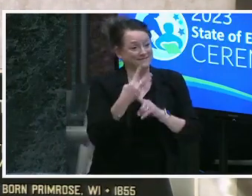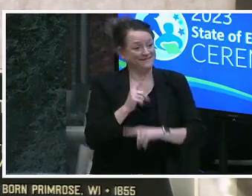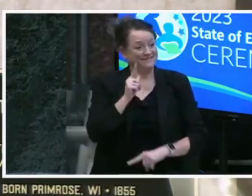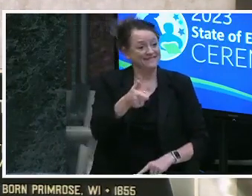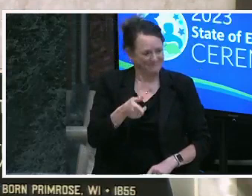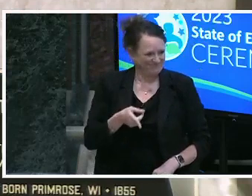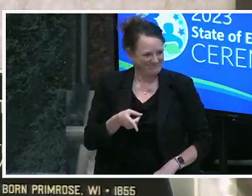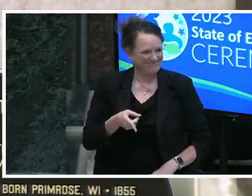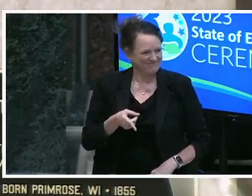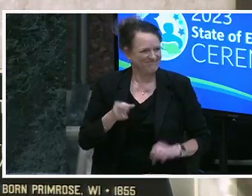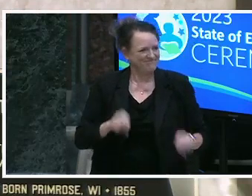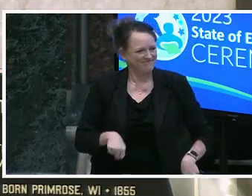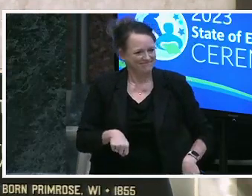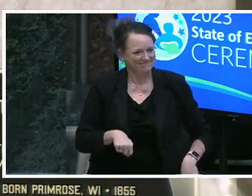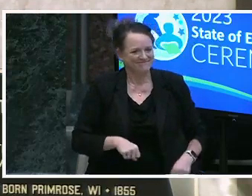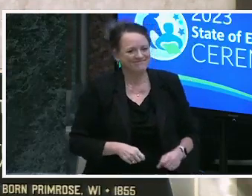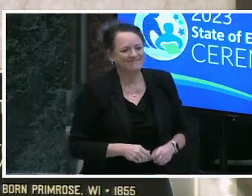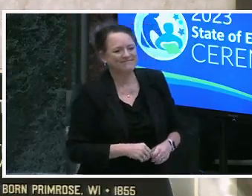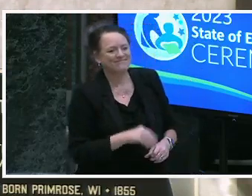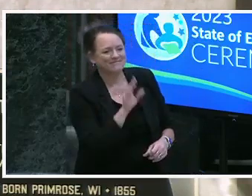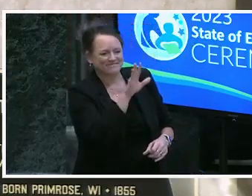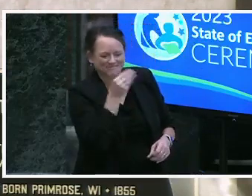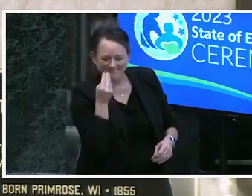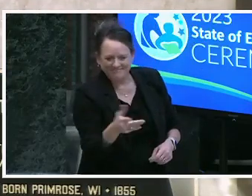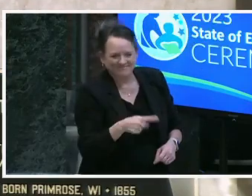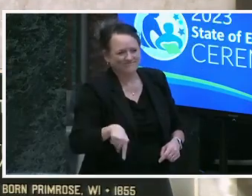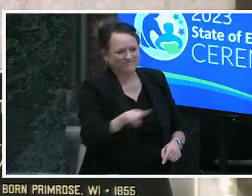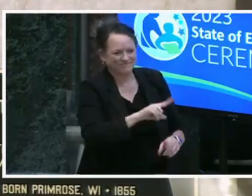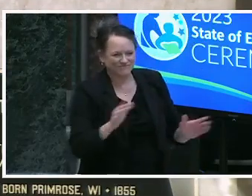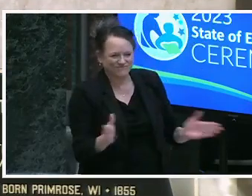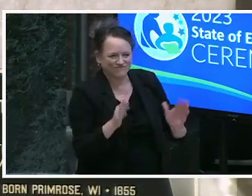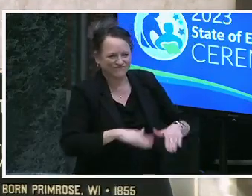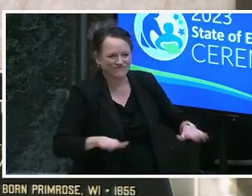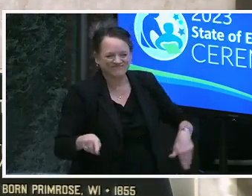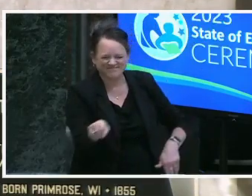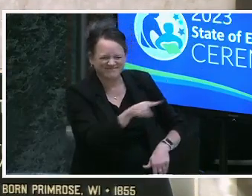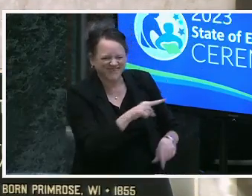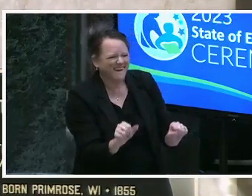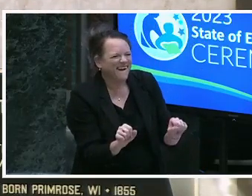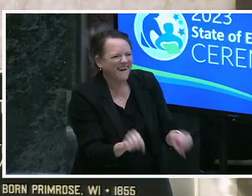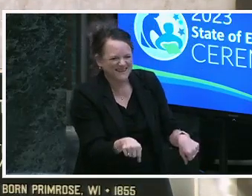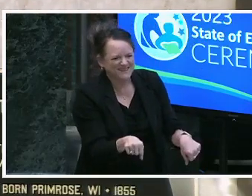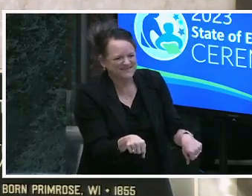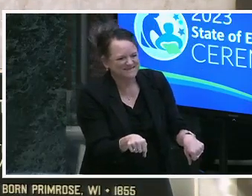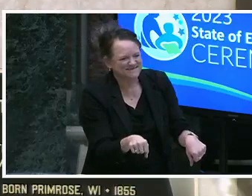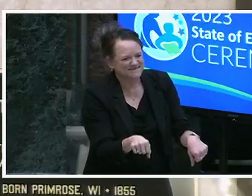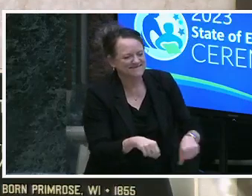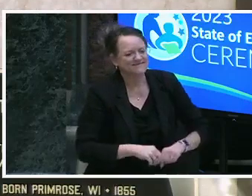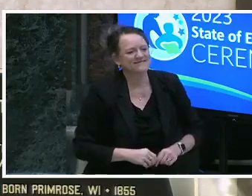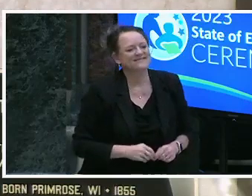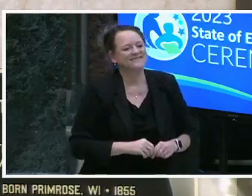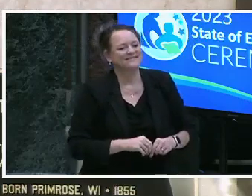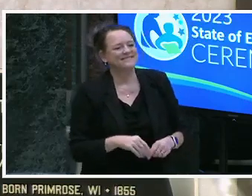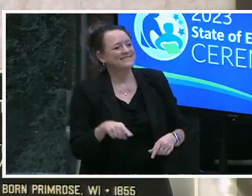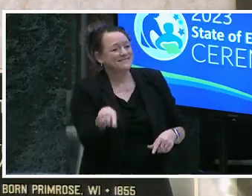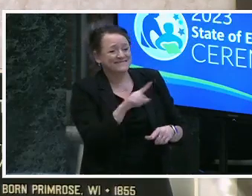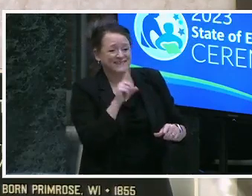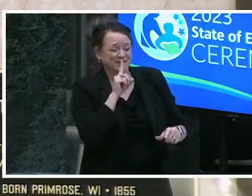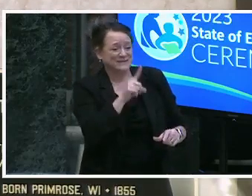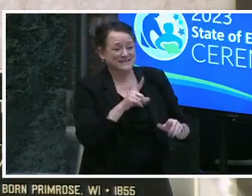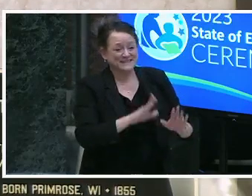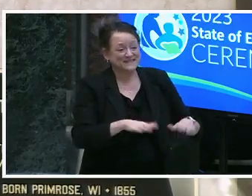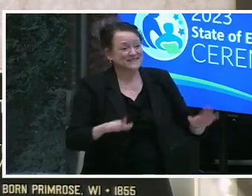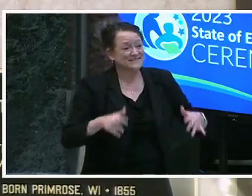And let me tell you, that smile could have powered a state. In